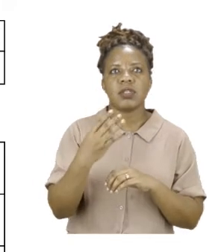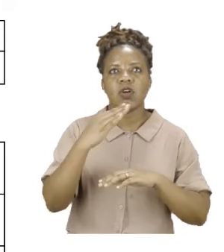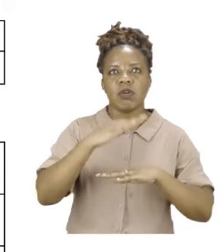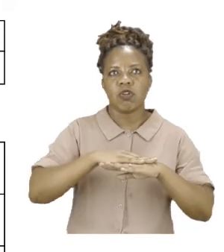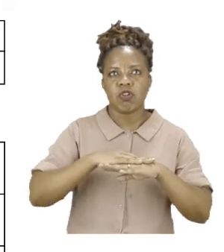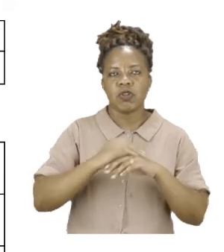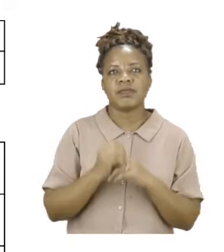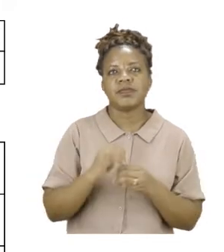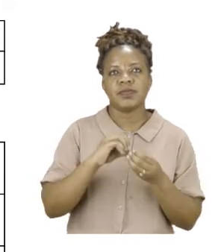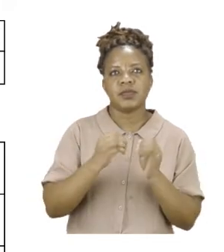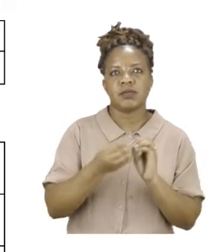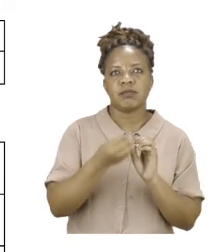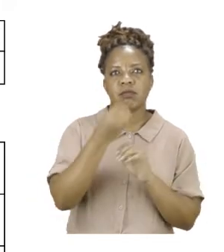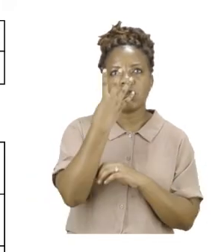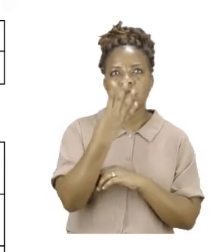at,